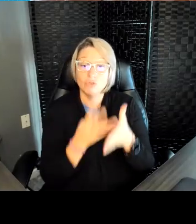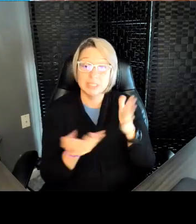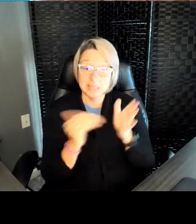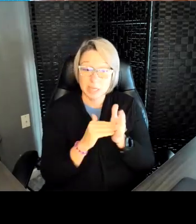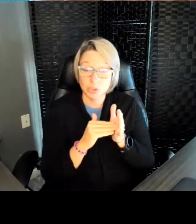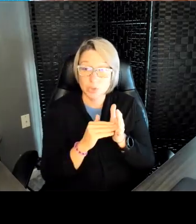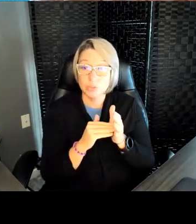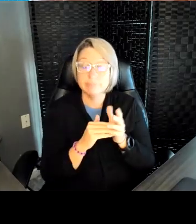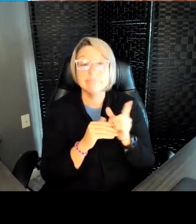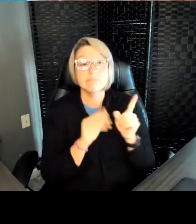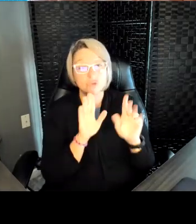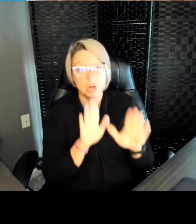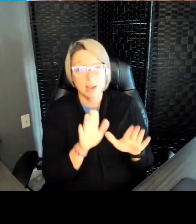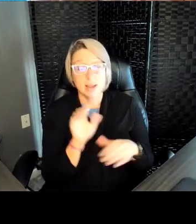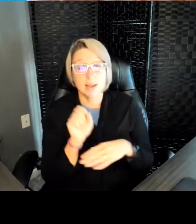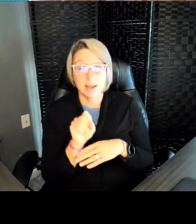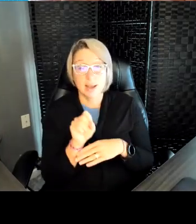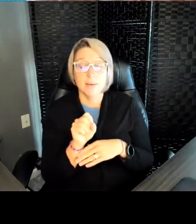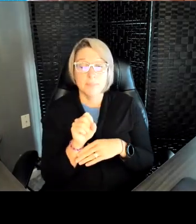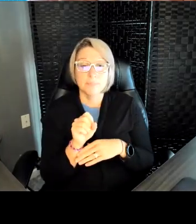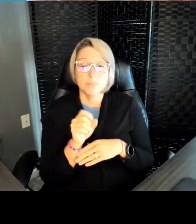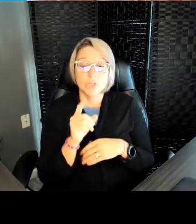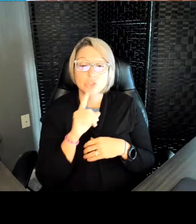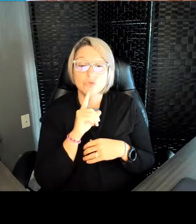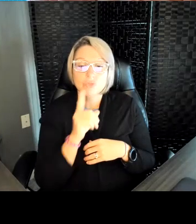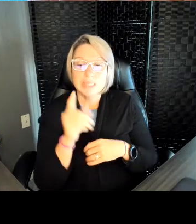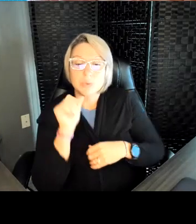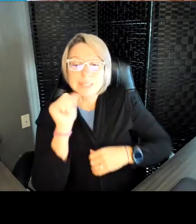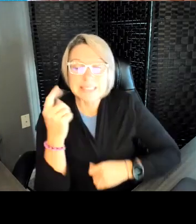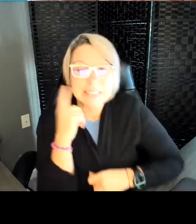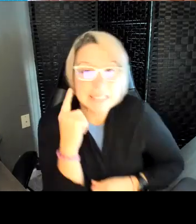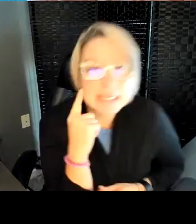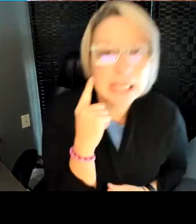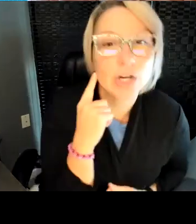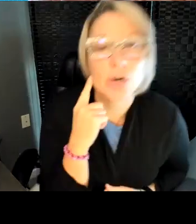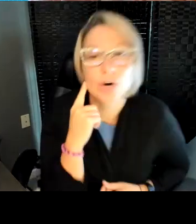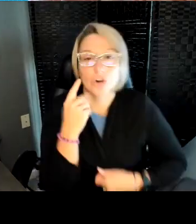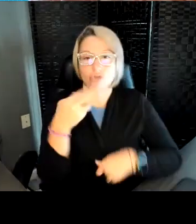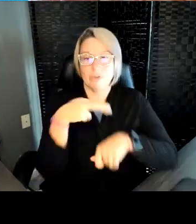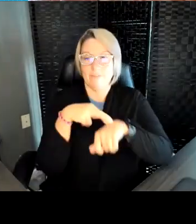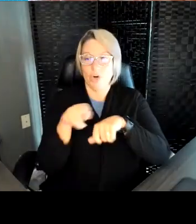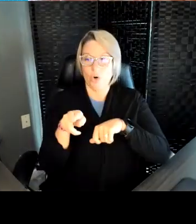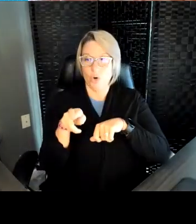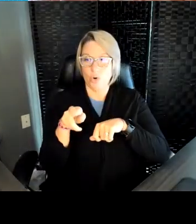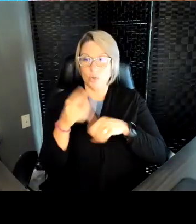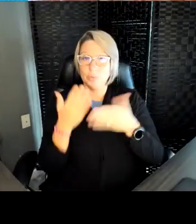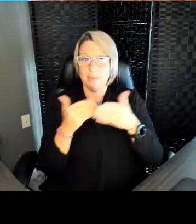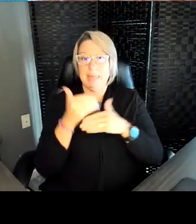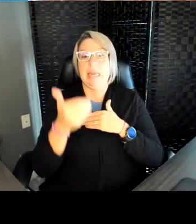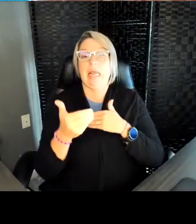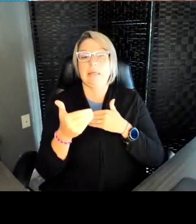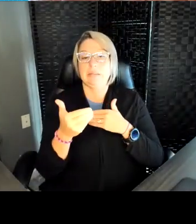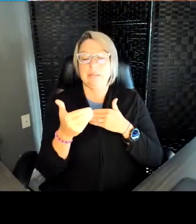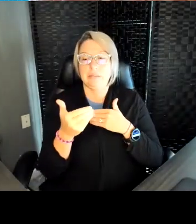Yep, great. So really, what we didn't hear was sort of a referral. So here might be a next step for your